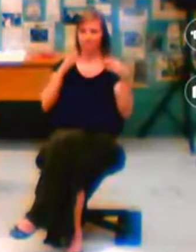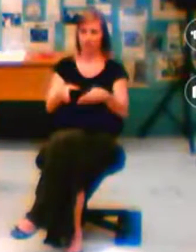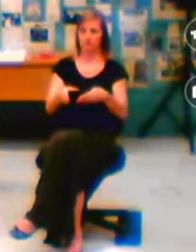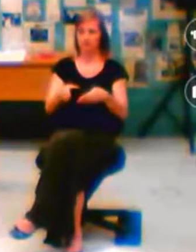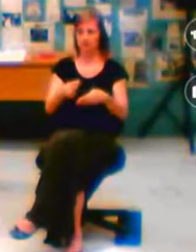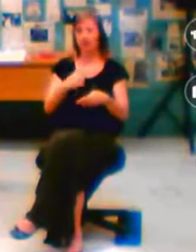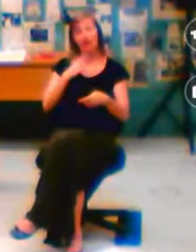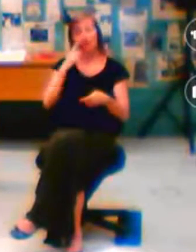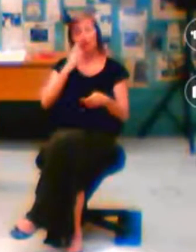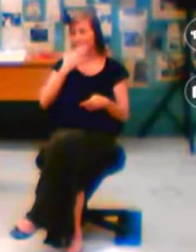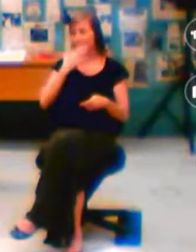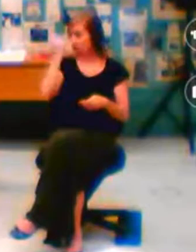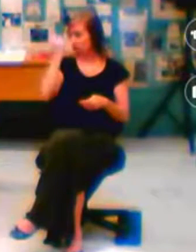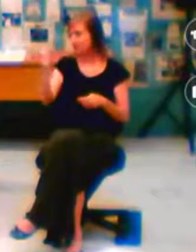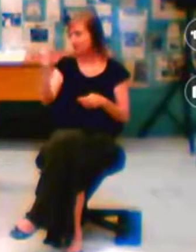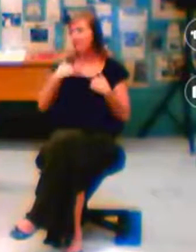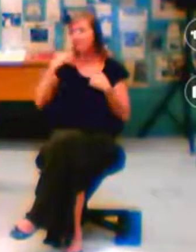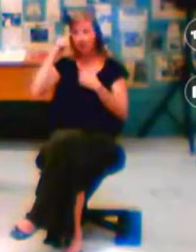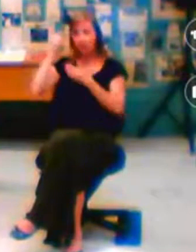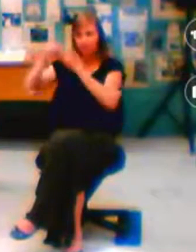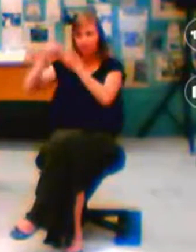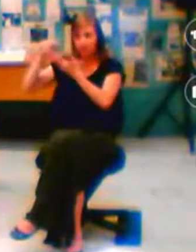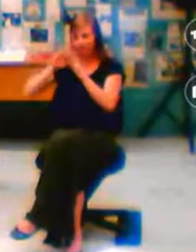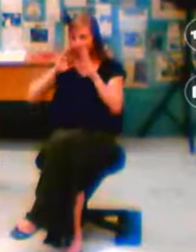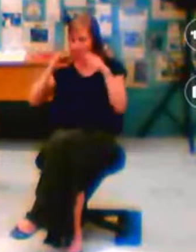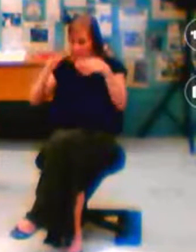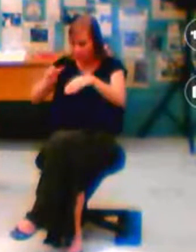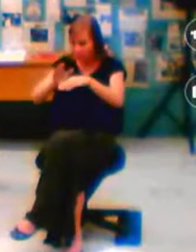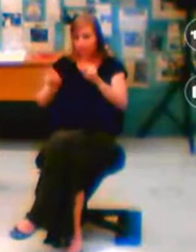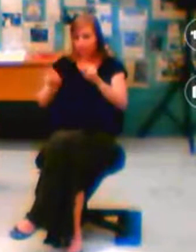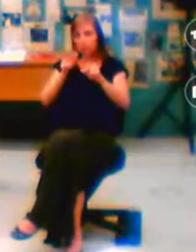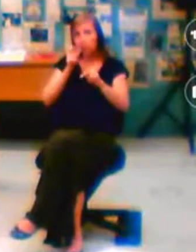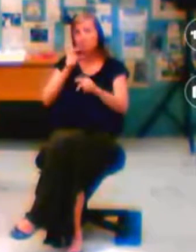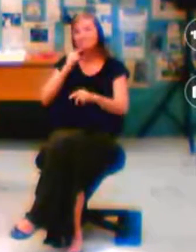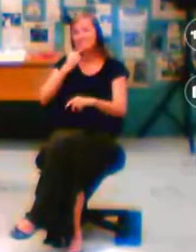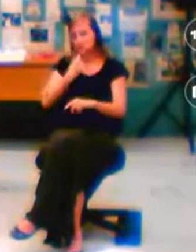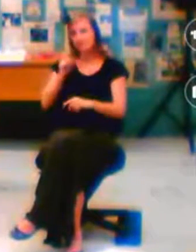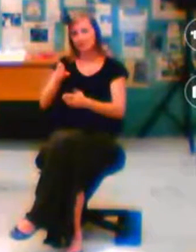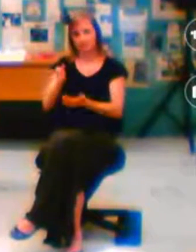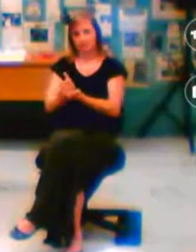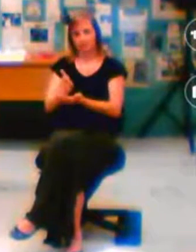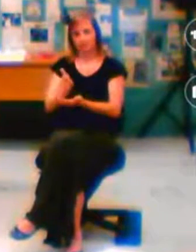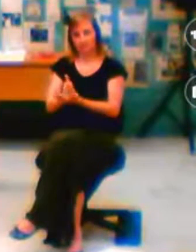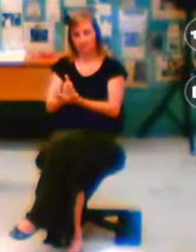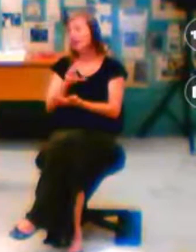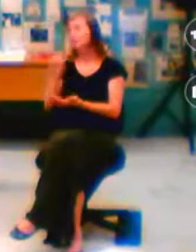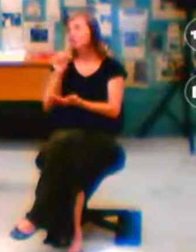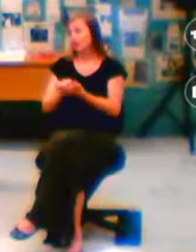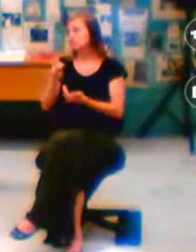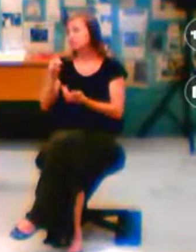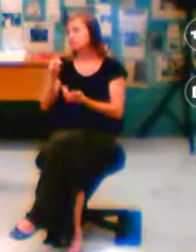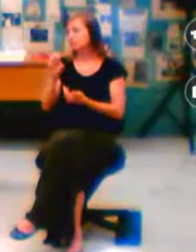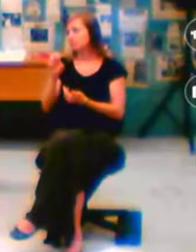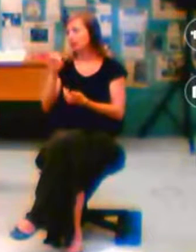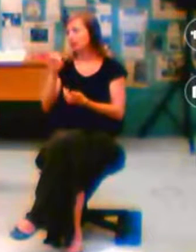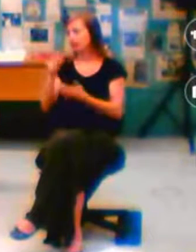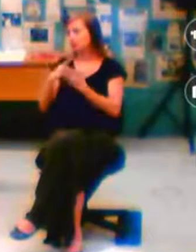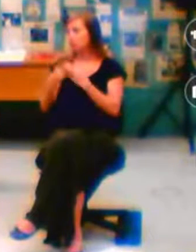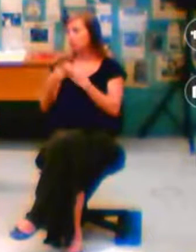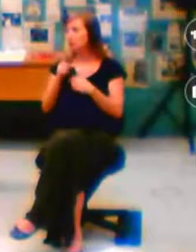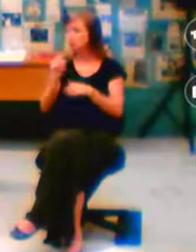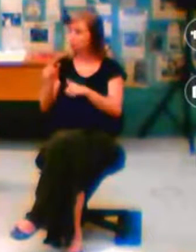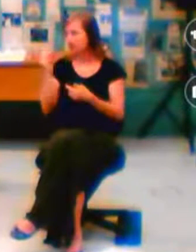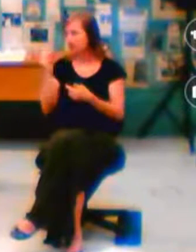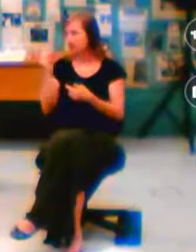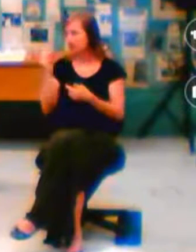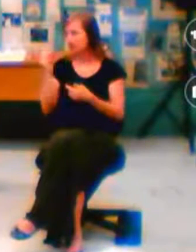bigger problem if you have a single entity trying to cover everybody in the state. You're going to, again, dilute the focus of the country. I think